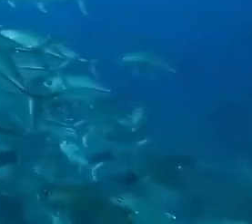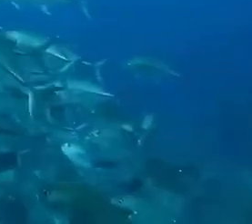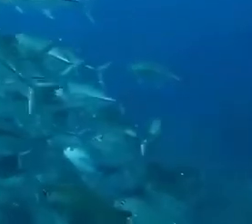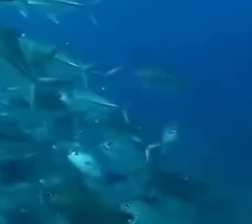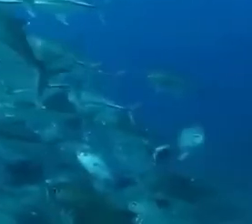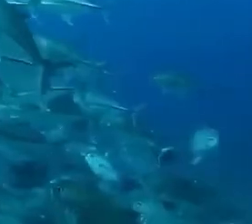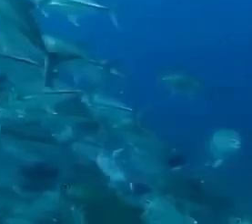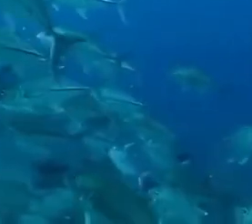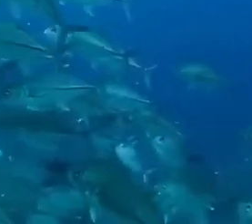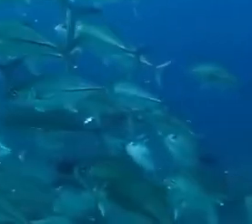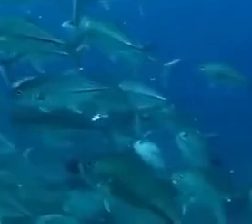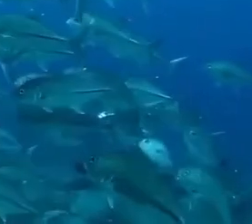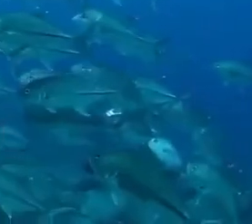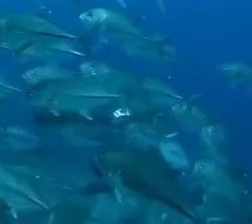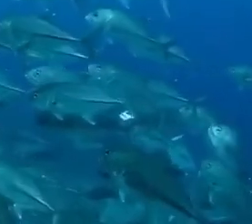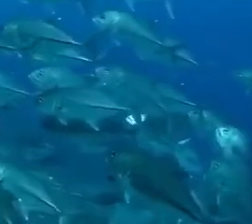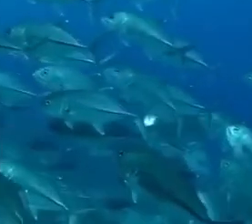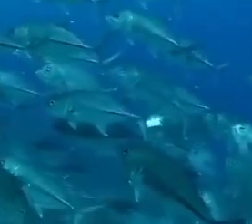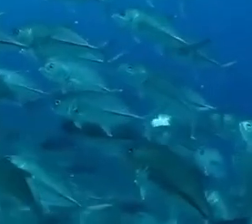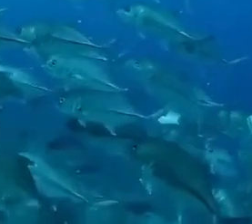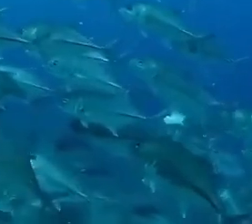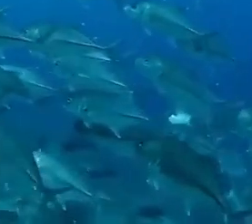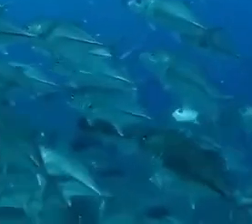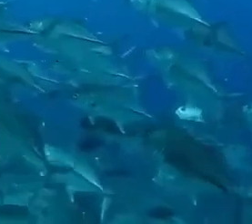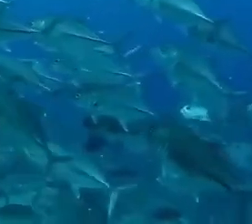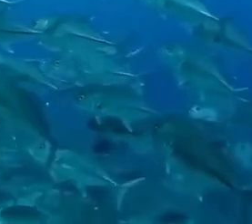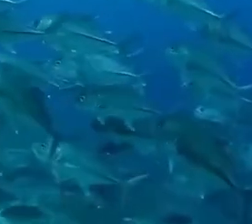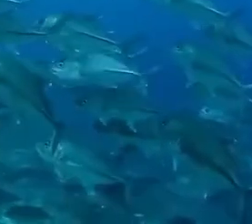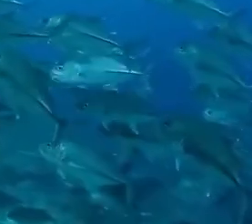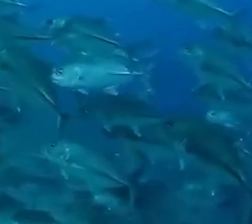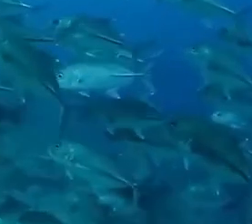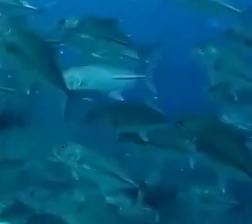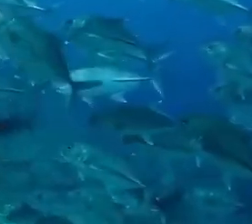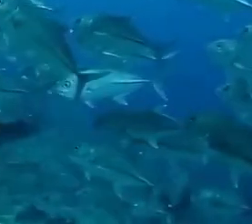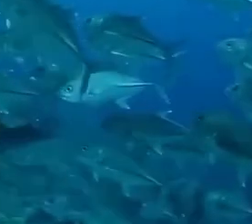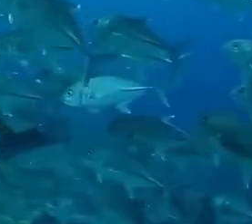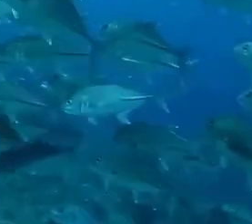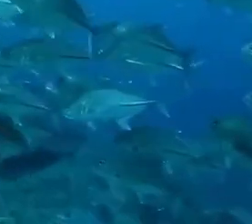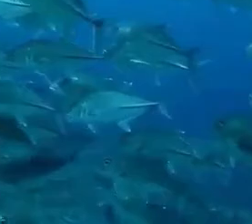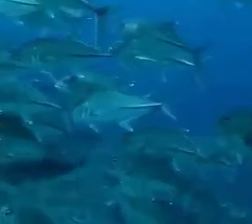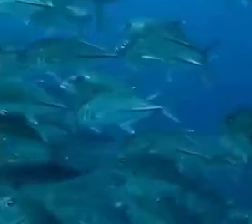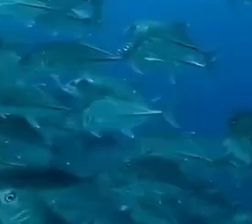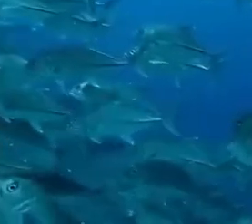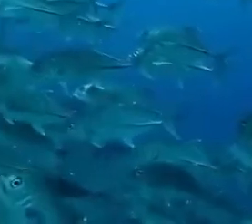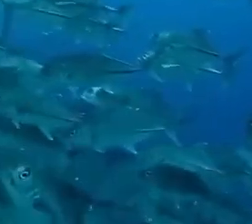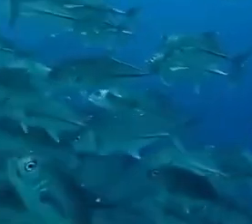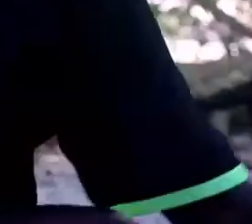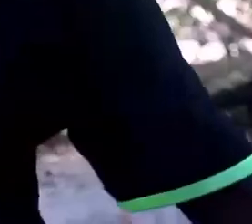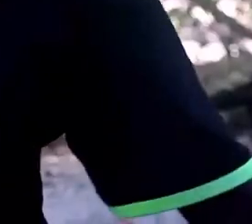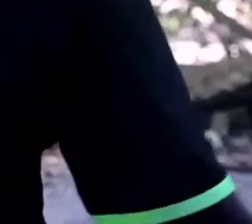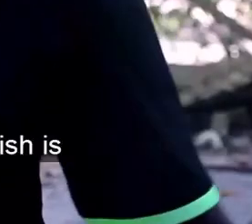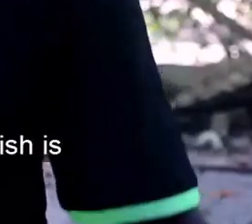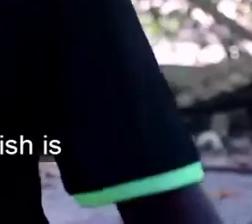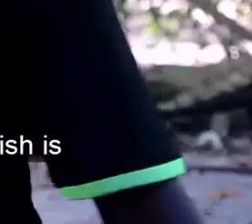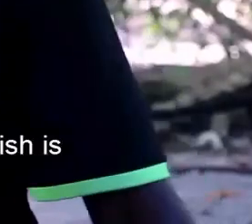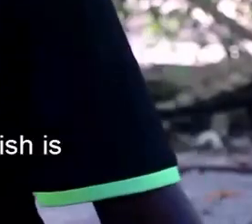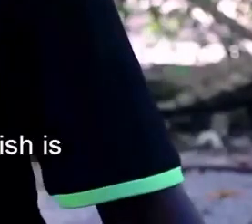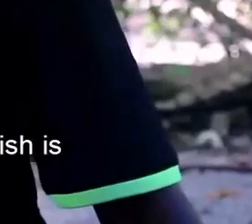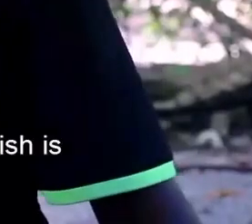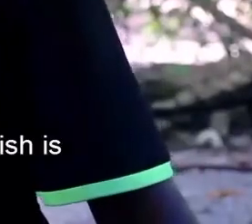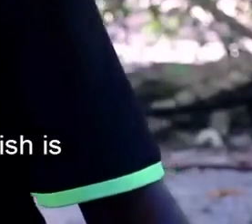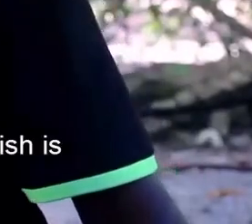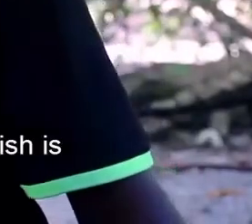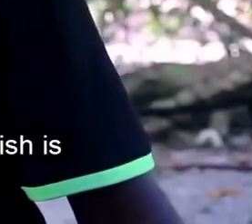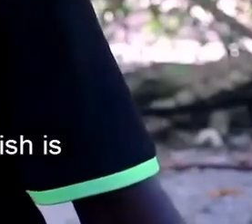mature. After then we use a data sheet to collect data, then we send